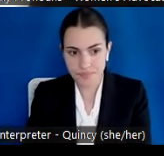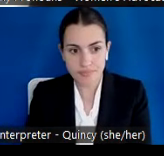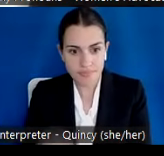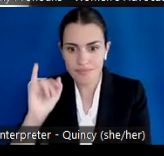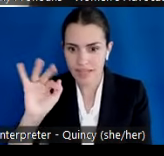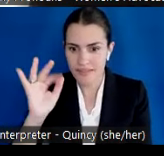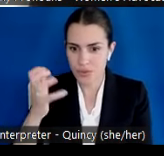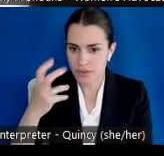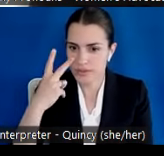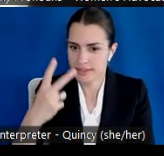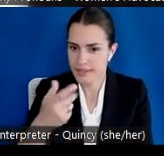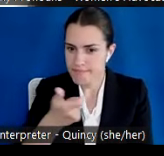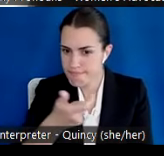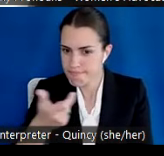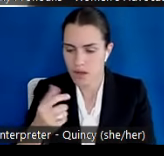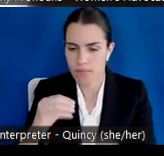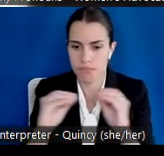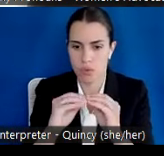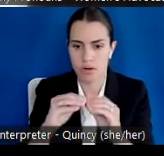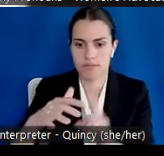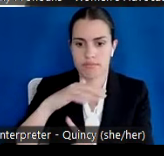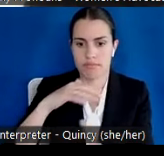context for this graphic.